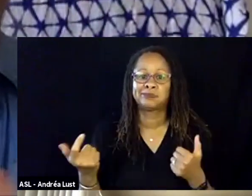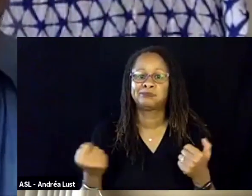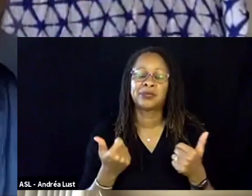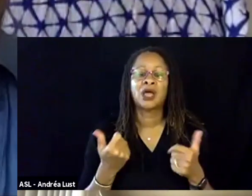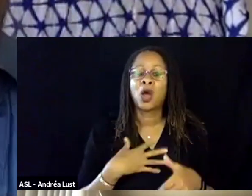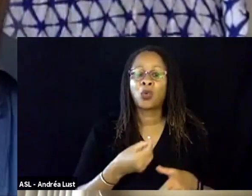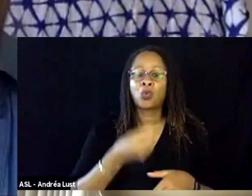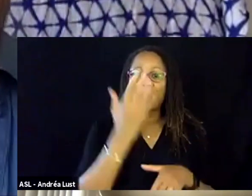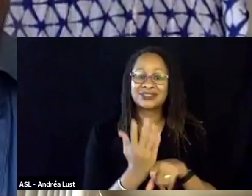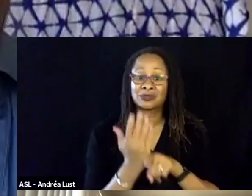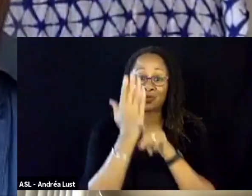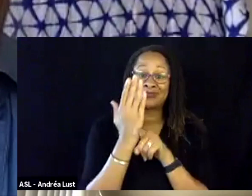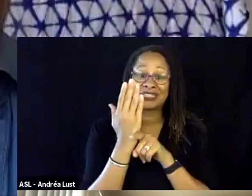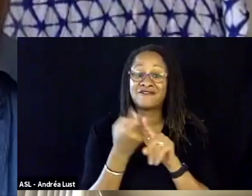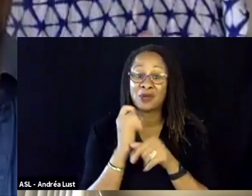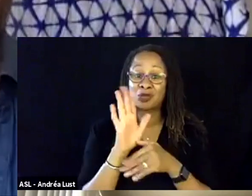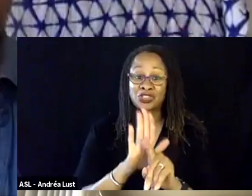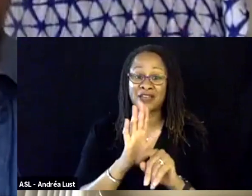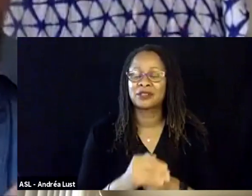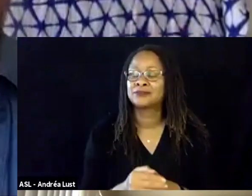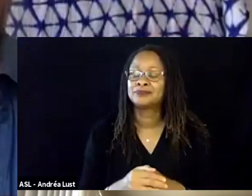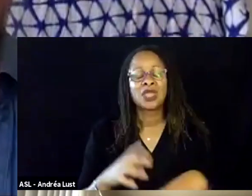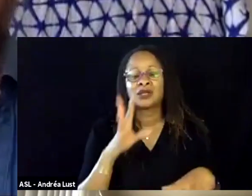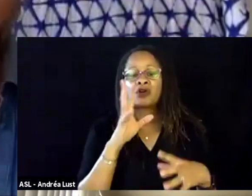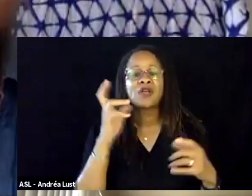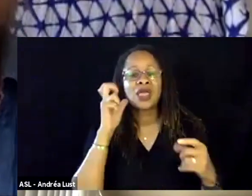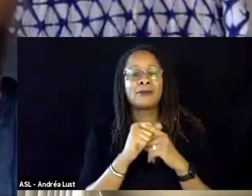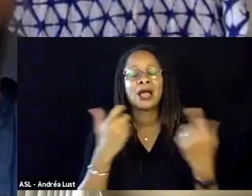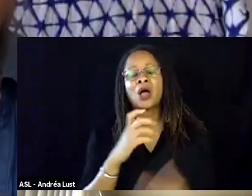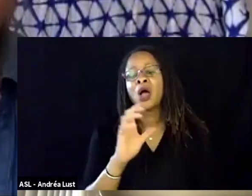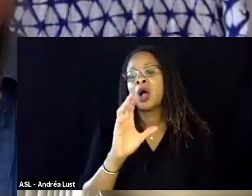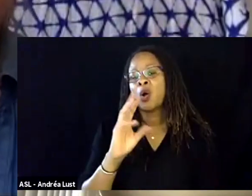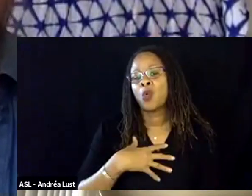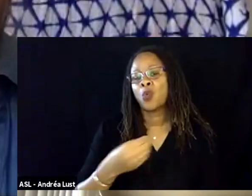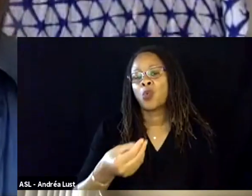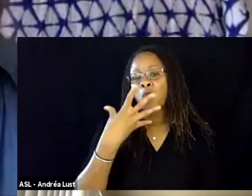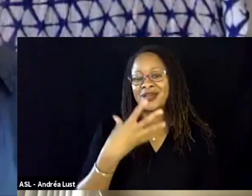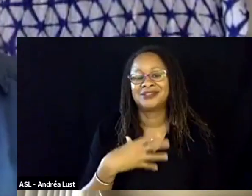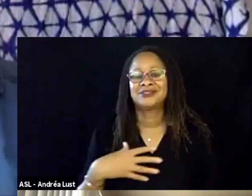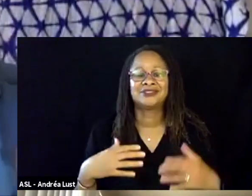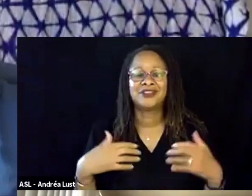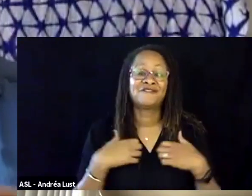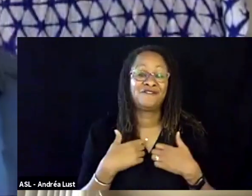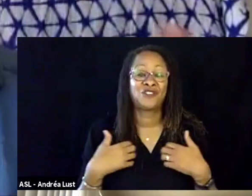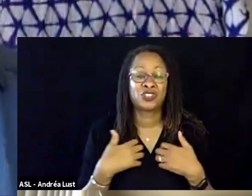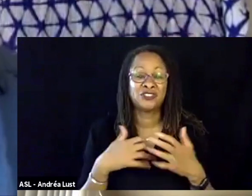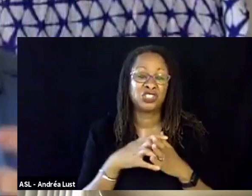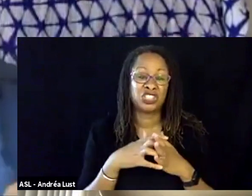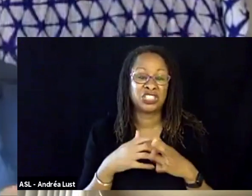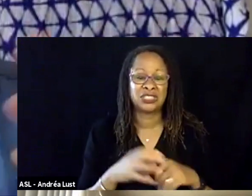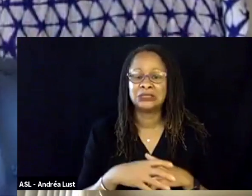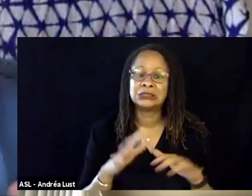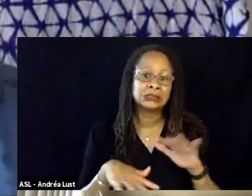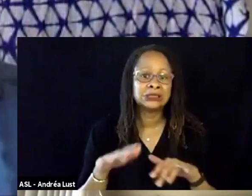yourself? And one of those areas is, we've heard a lot about white fragility lately, right? Like, everybody's reading Robin DiAngelo's book. And oftentimes that comes out that somebody